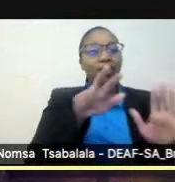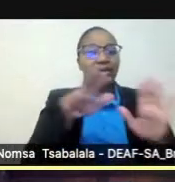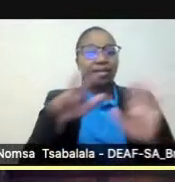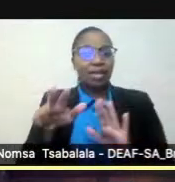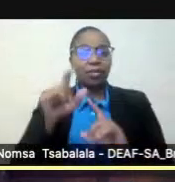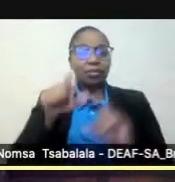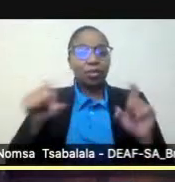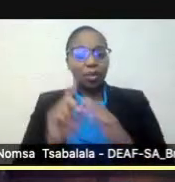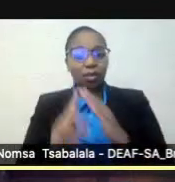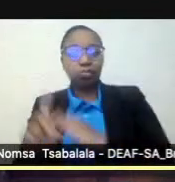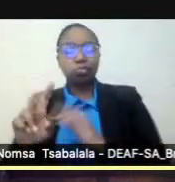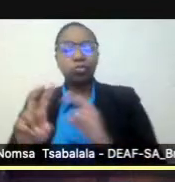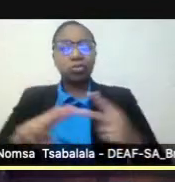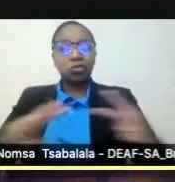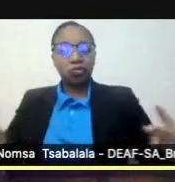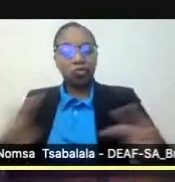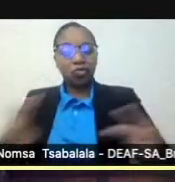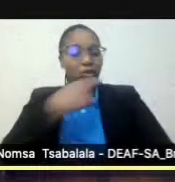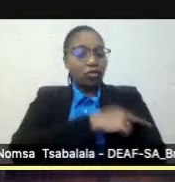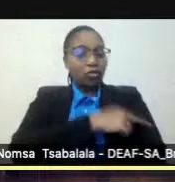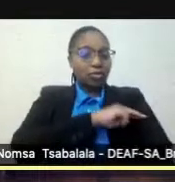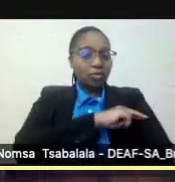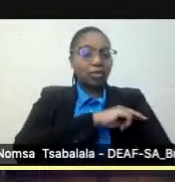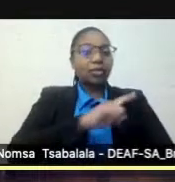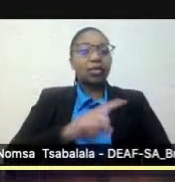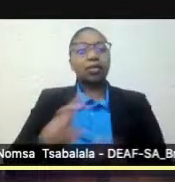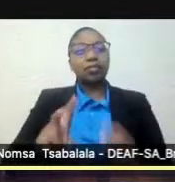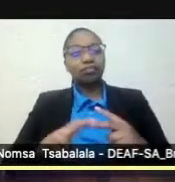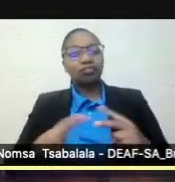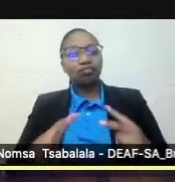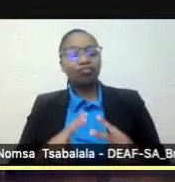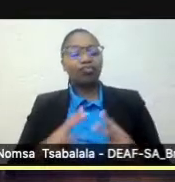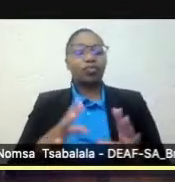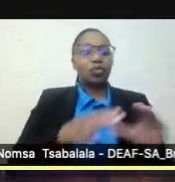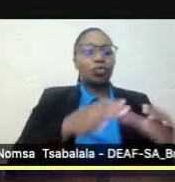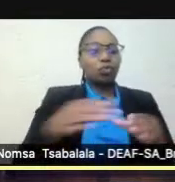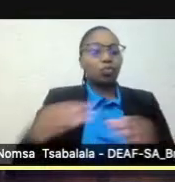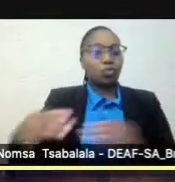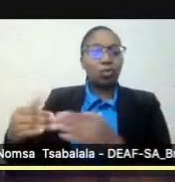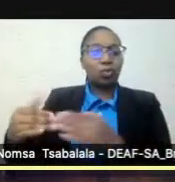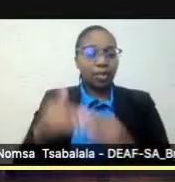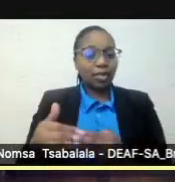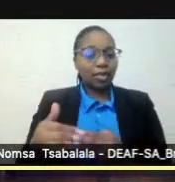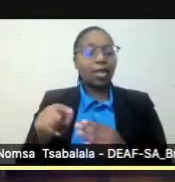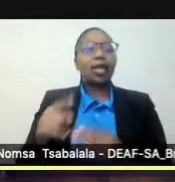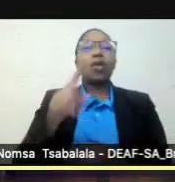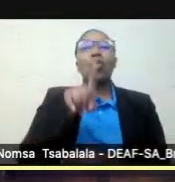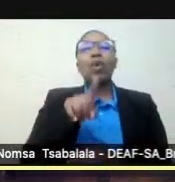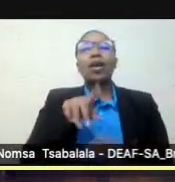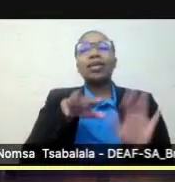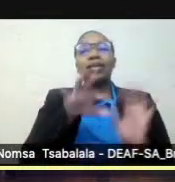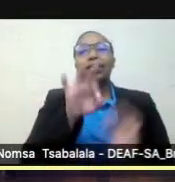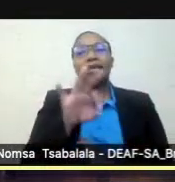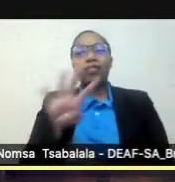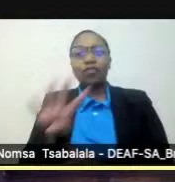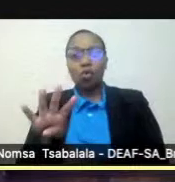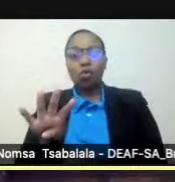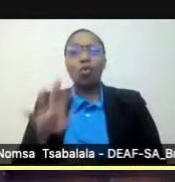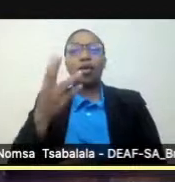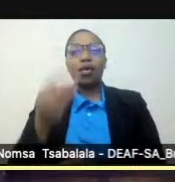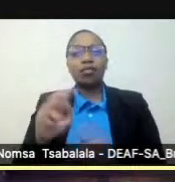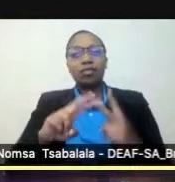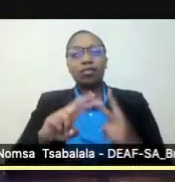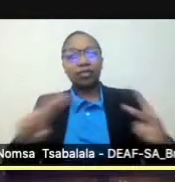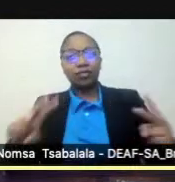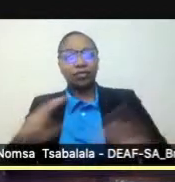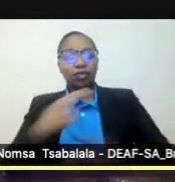various hospitals across the Netcare group, and 134 are housed within the various hospitals